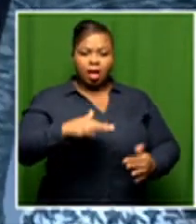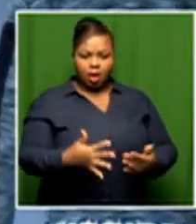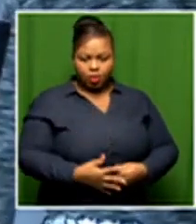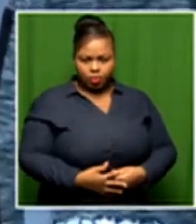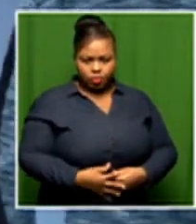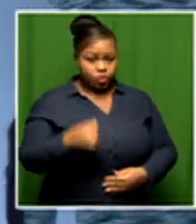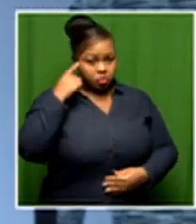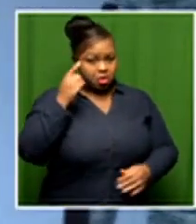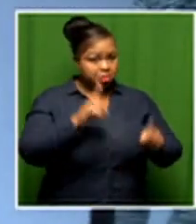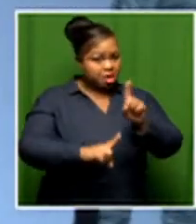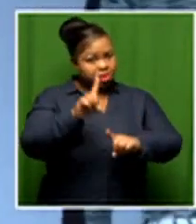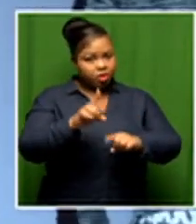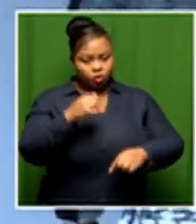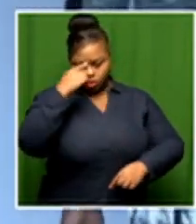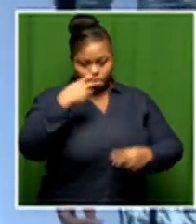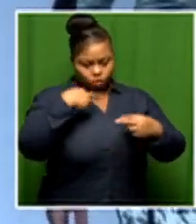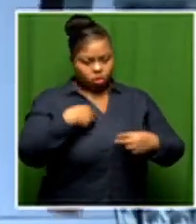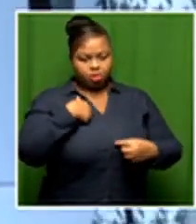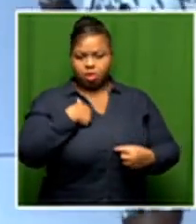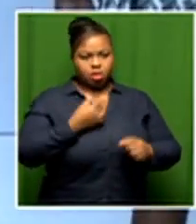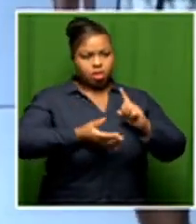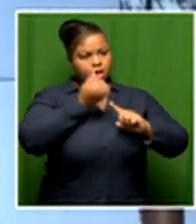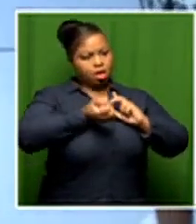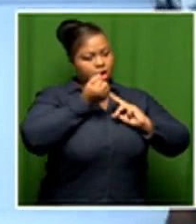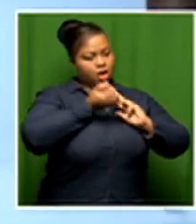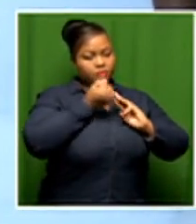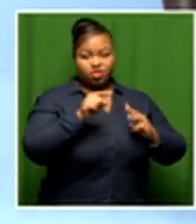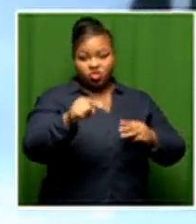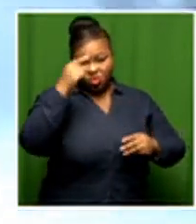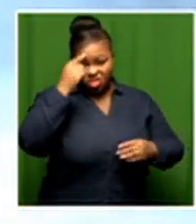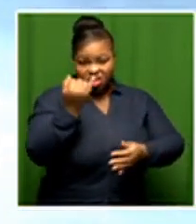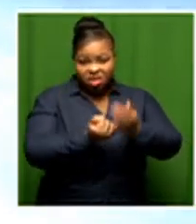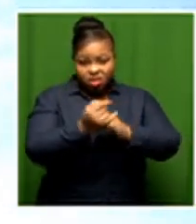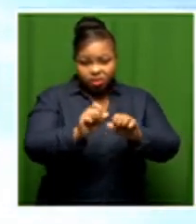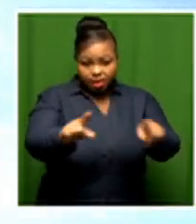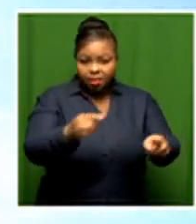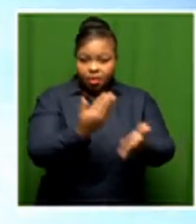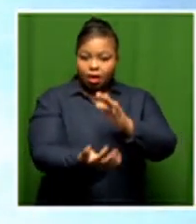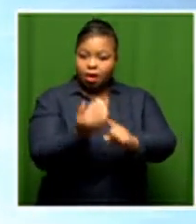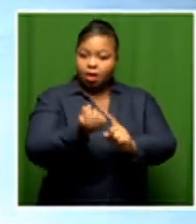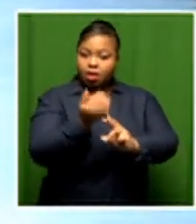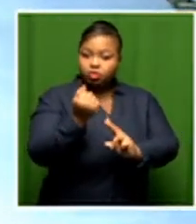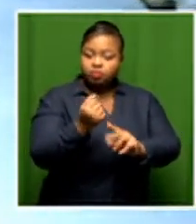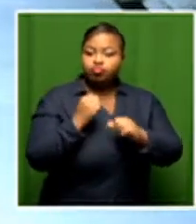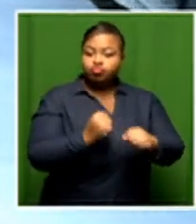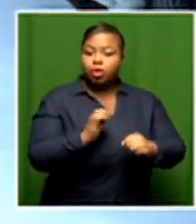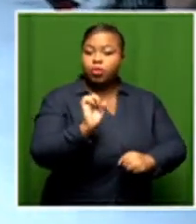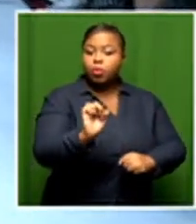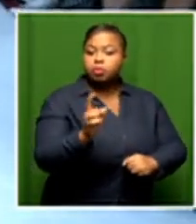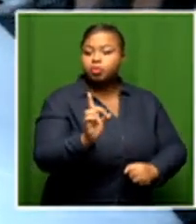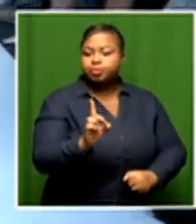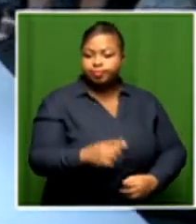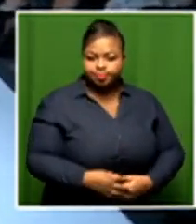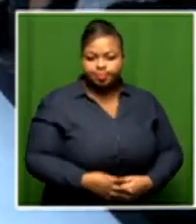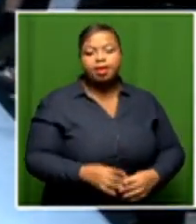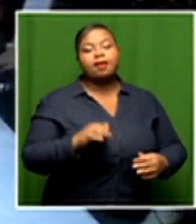you think you can make it? Don't look at me because I've made it. Do you think on your individual you can make it? And what are your strengths that you think you can make